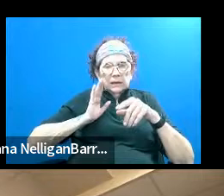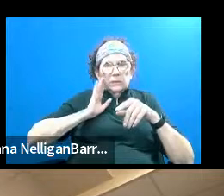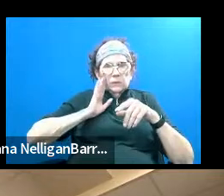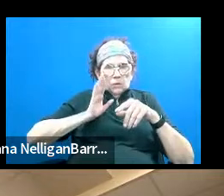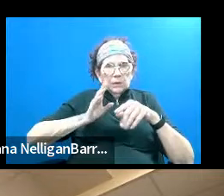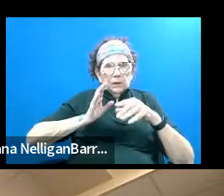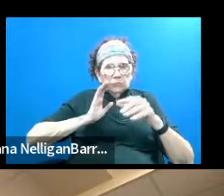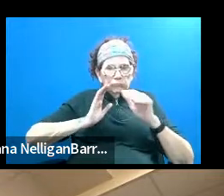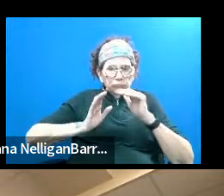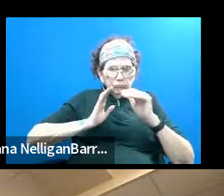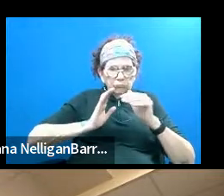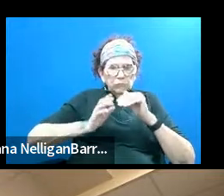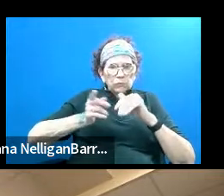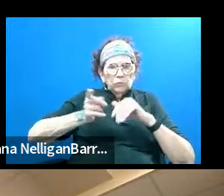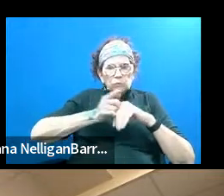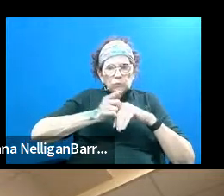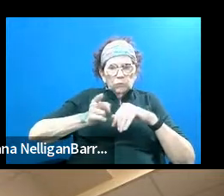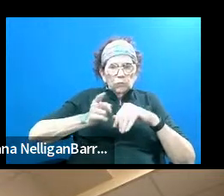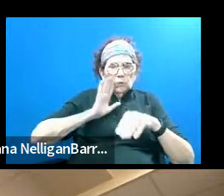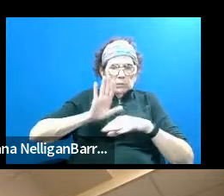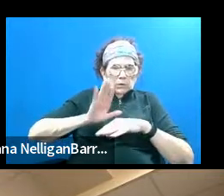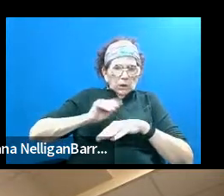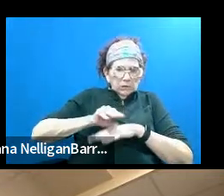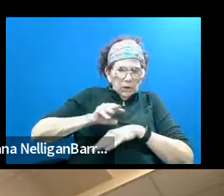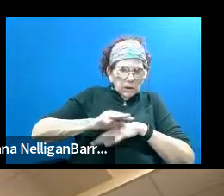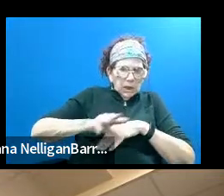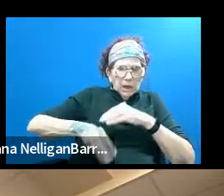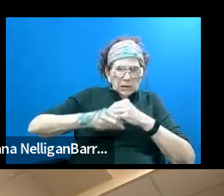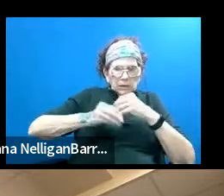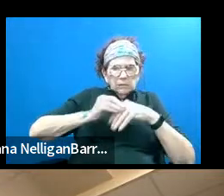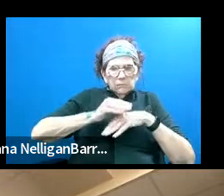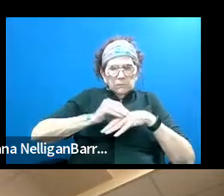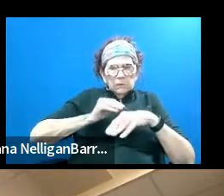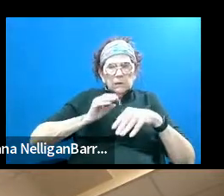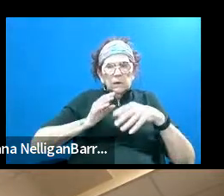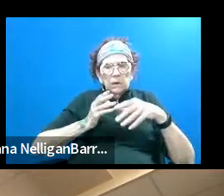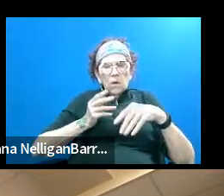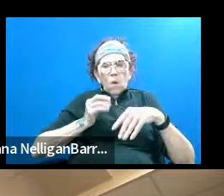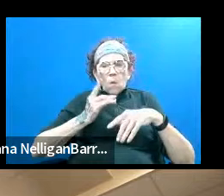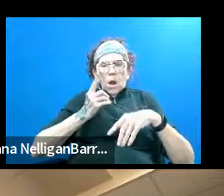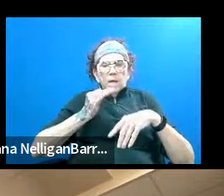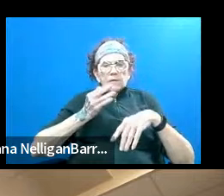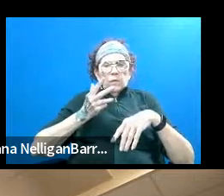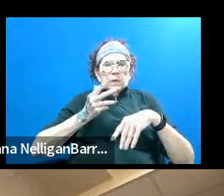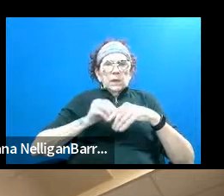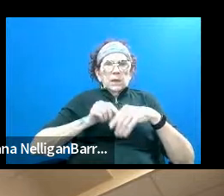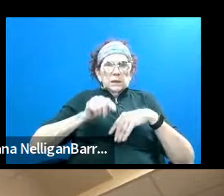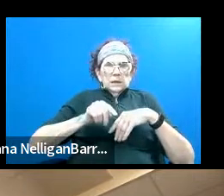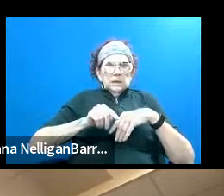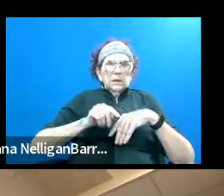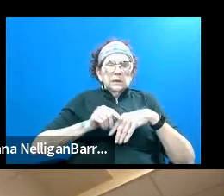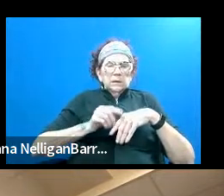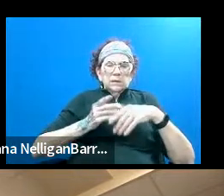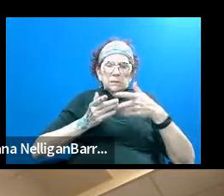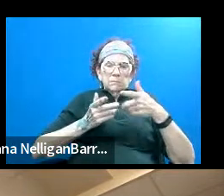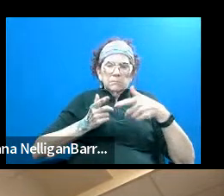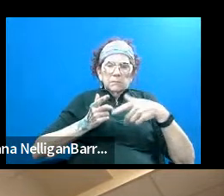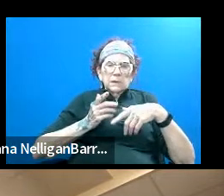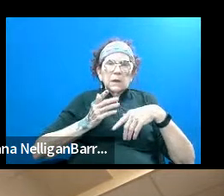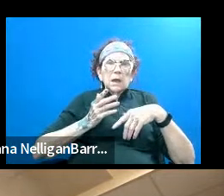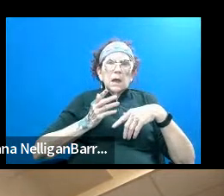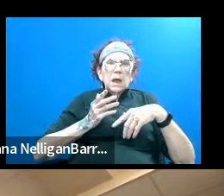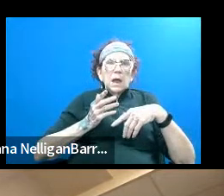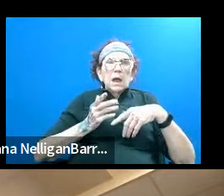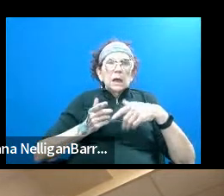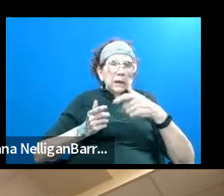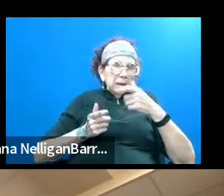of three in the country who have expertise in this stuff. I just, you know, in the interest of kind of time and